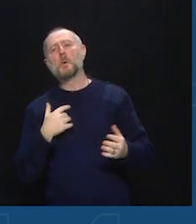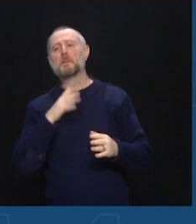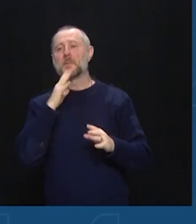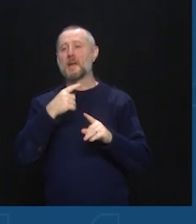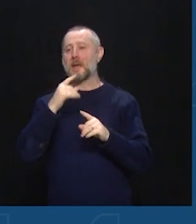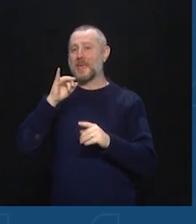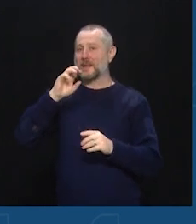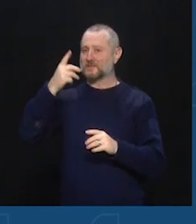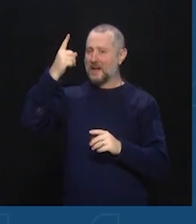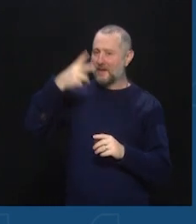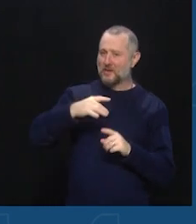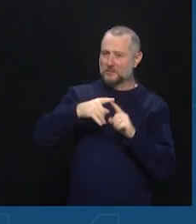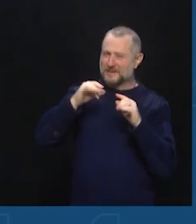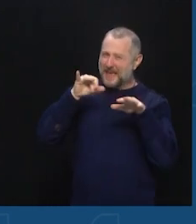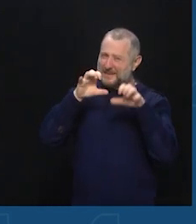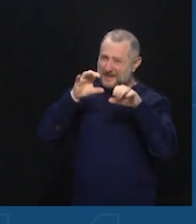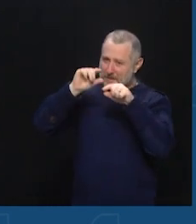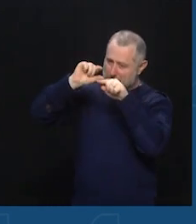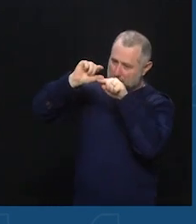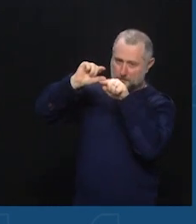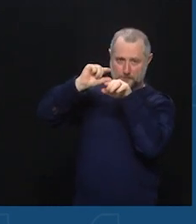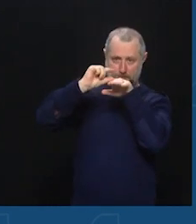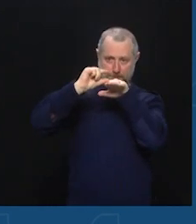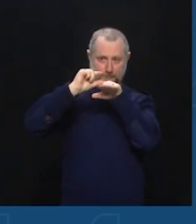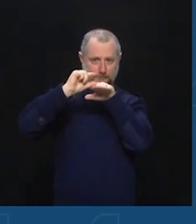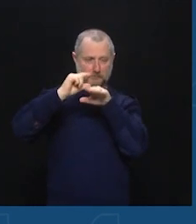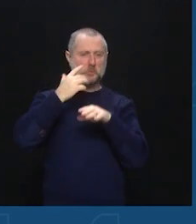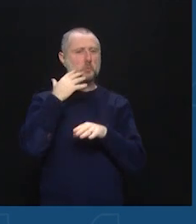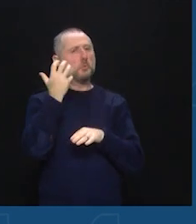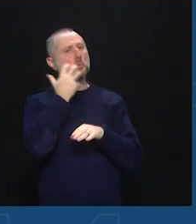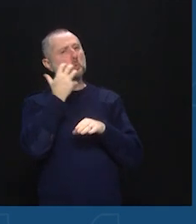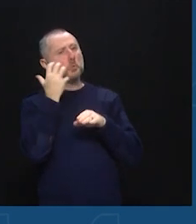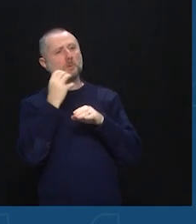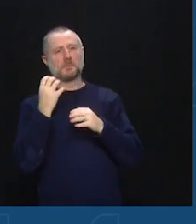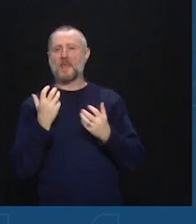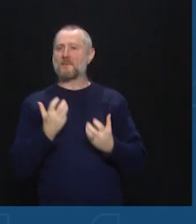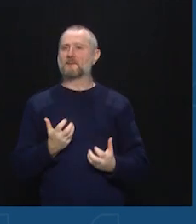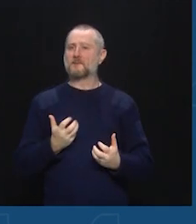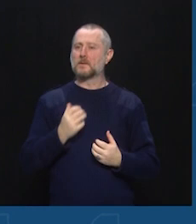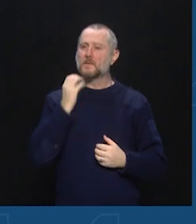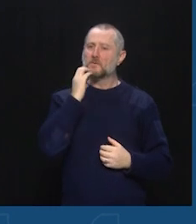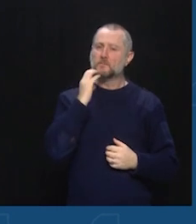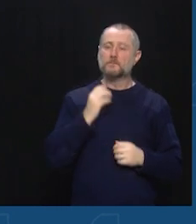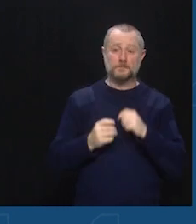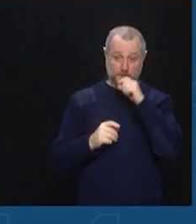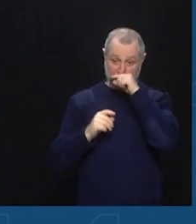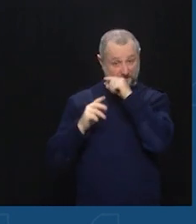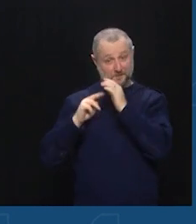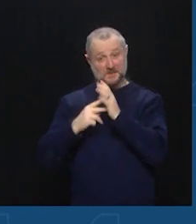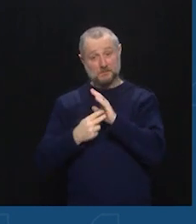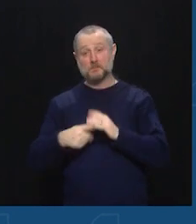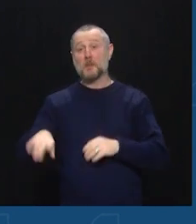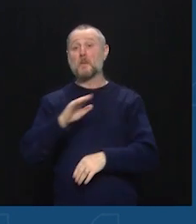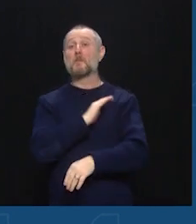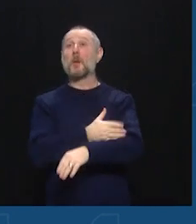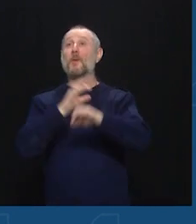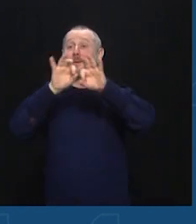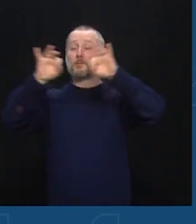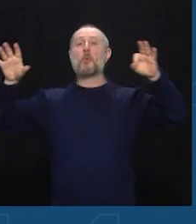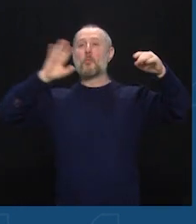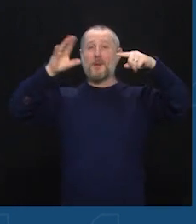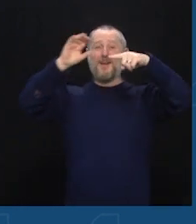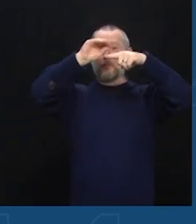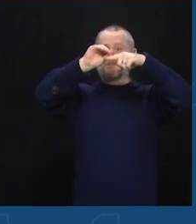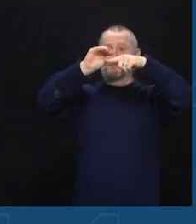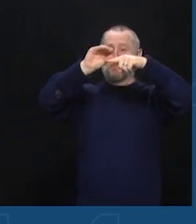That's a lot of ice. As the governor said, that has meant significant power outages here in Ulster County. I'm a resident